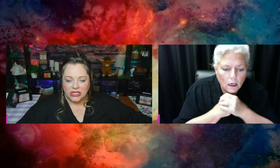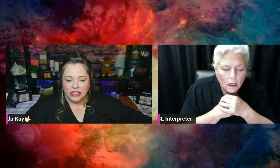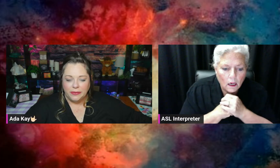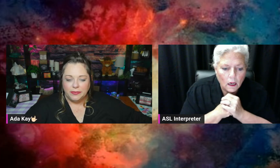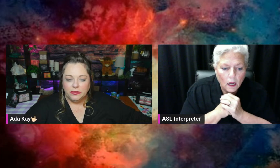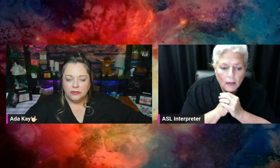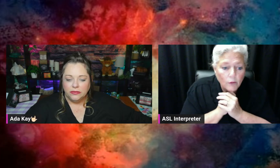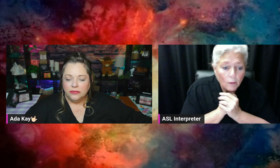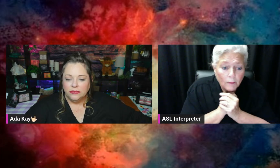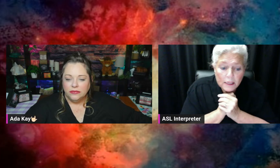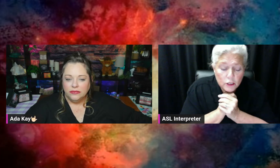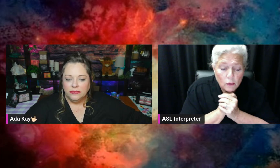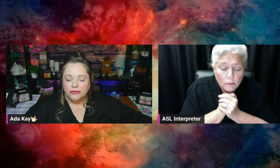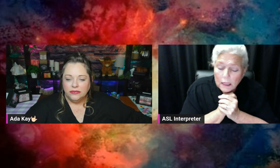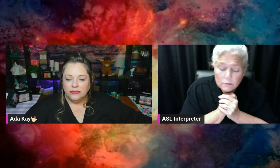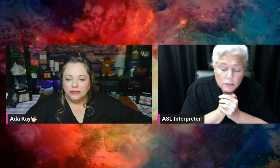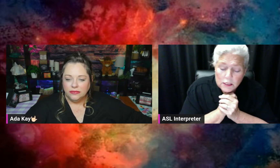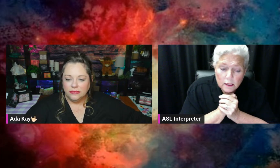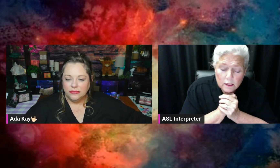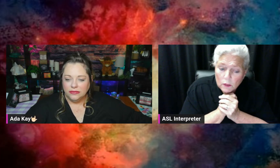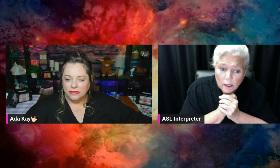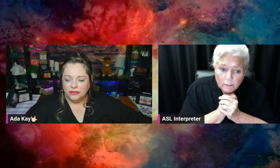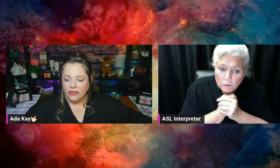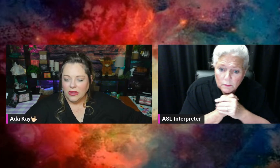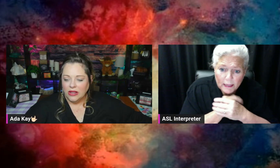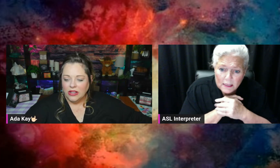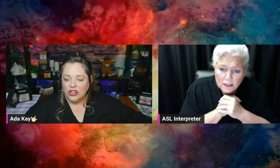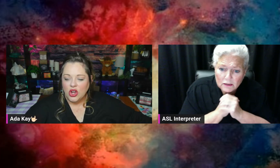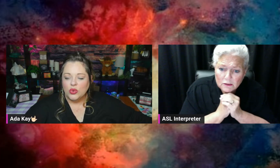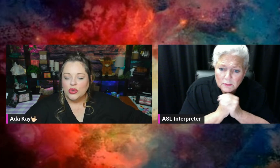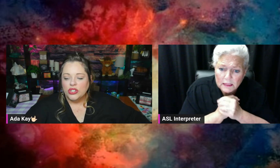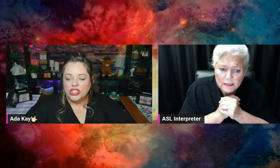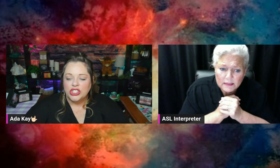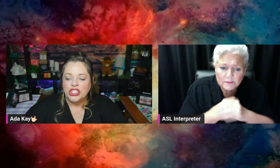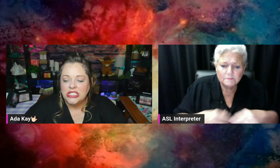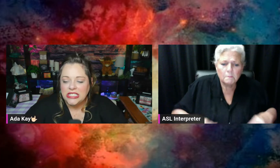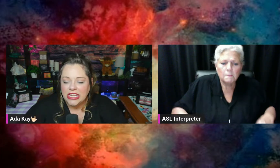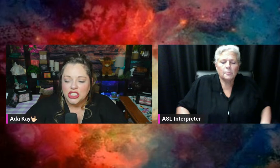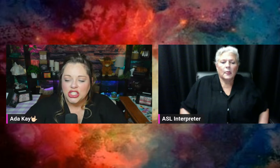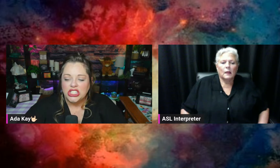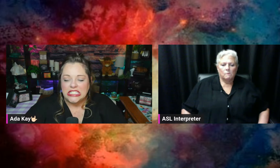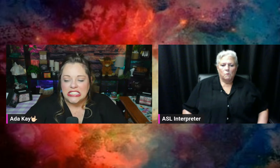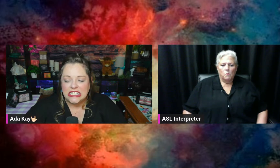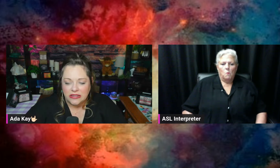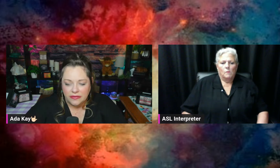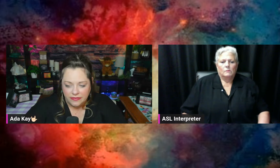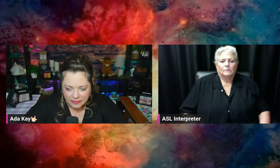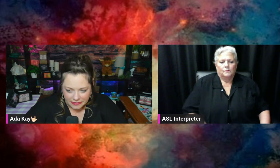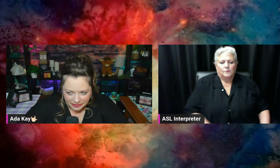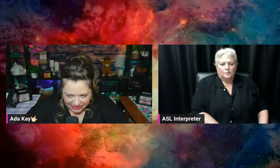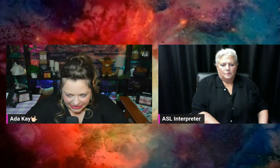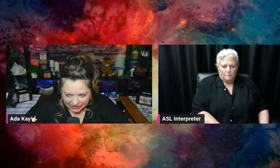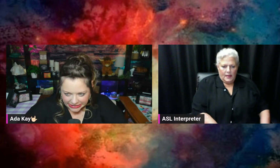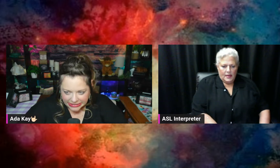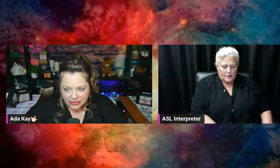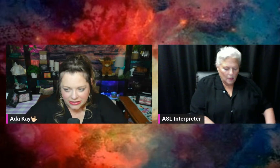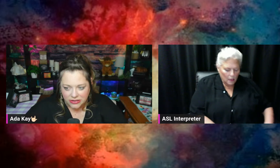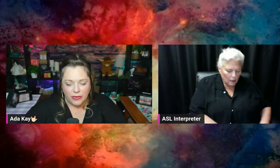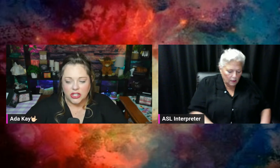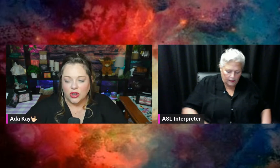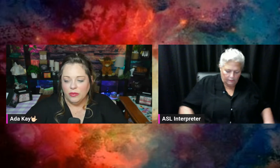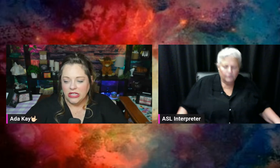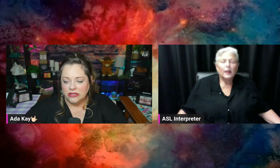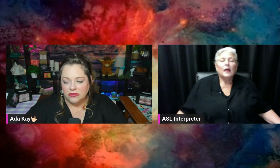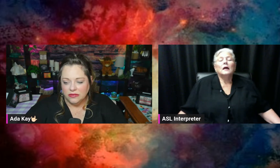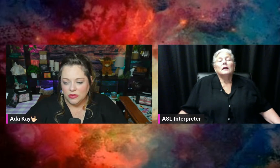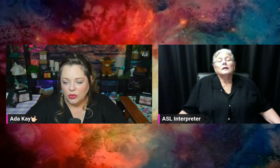being silly. I'm not bashing on men. I'm just telling you what happened with my ex. No, she said she didn't mean to